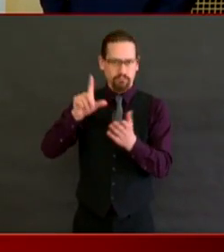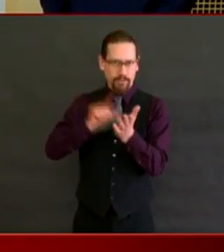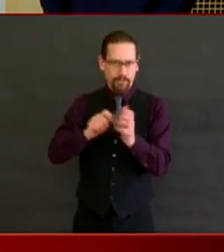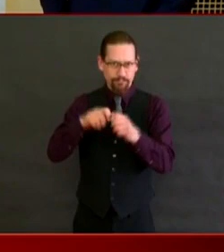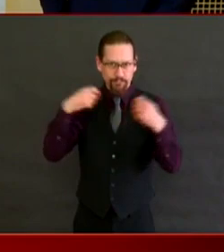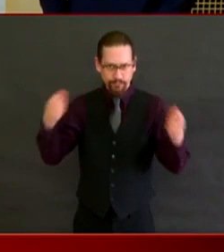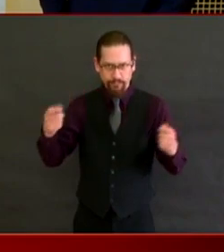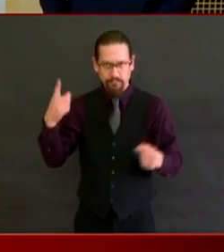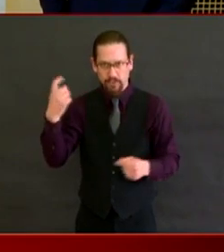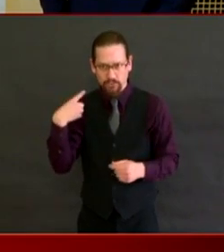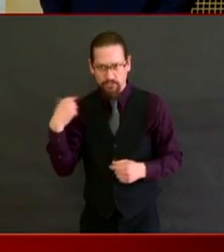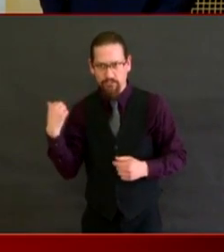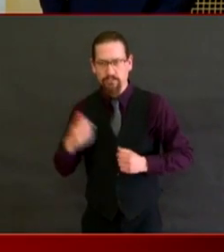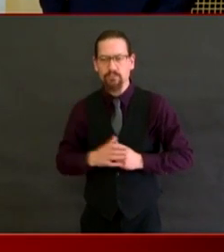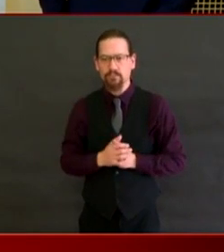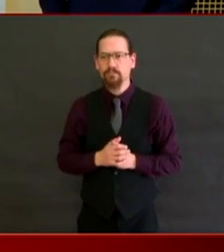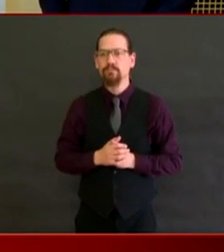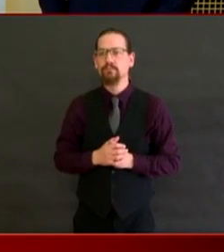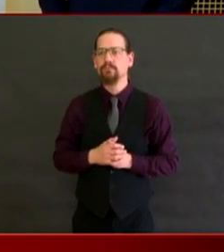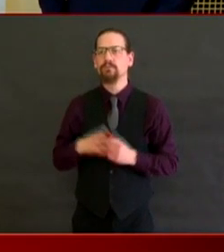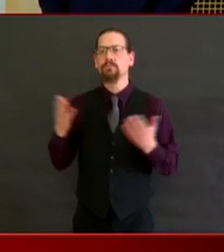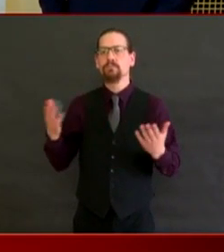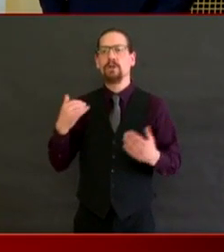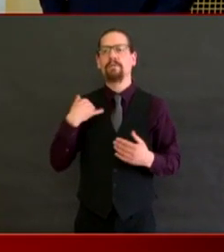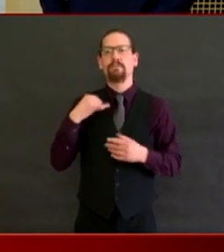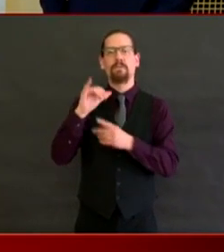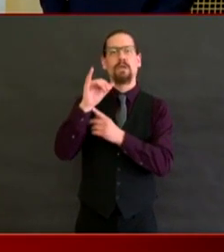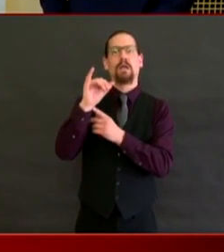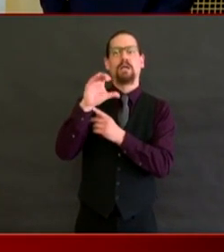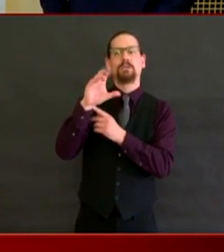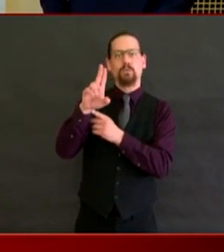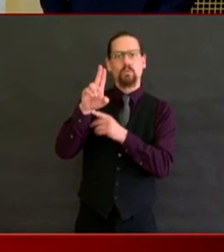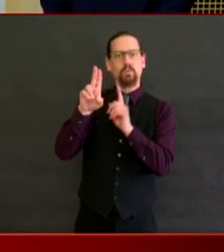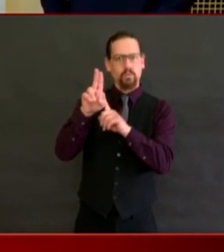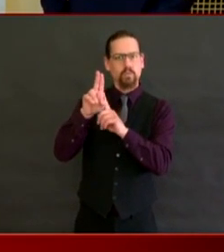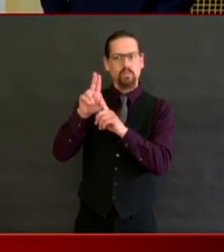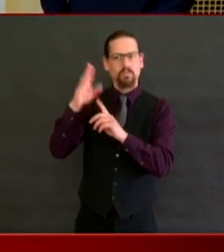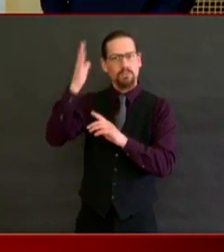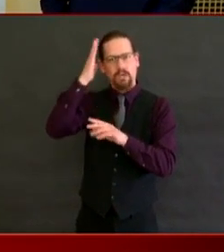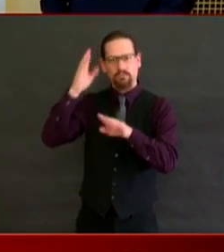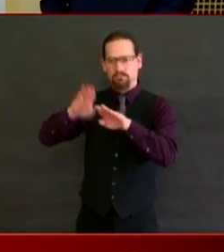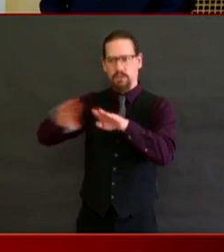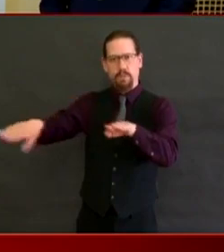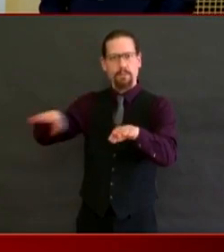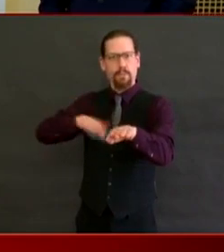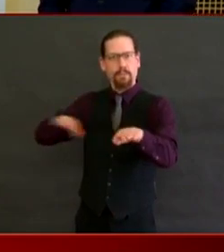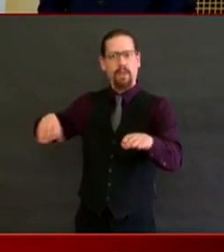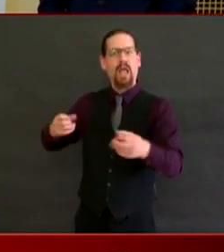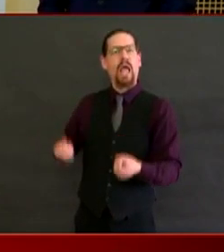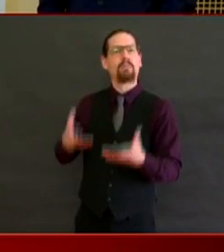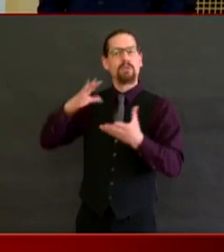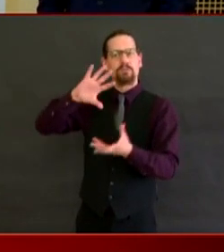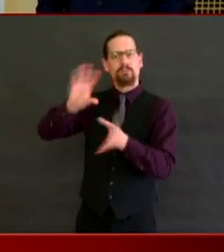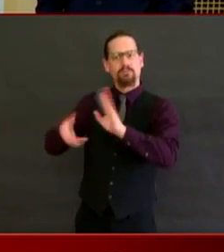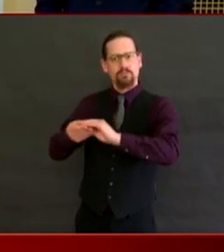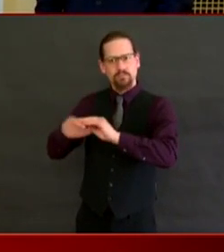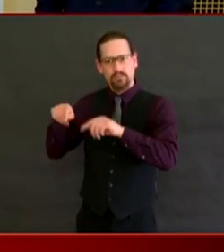new beds arriving? And are we paying the convention center to use it as a field hospital? So there